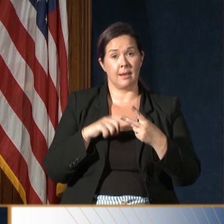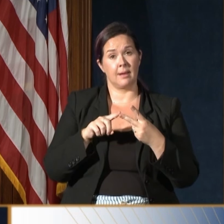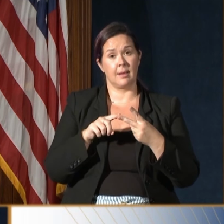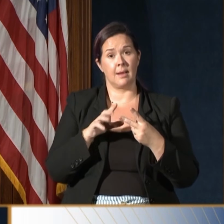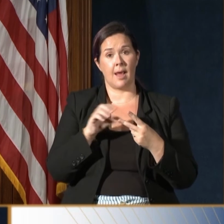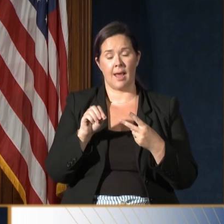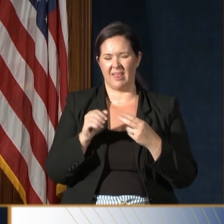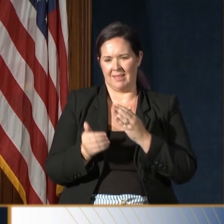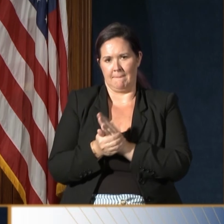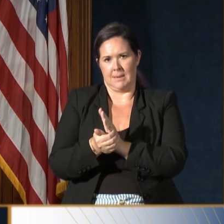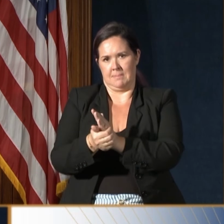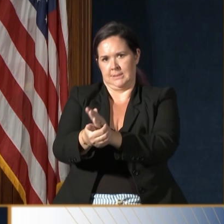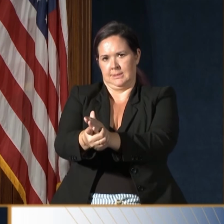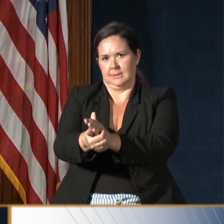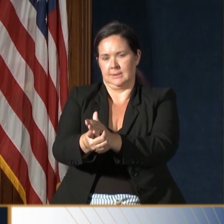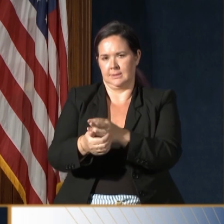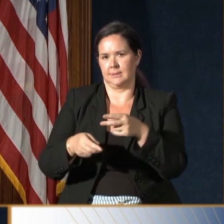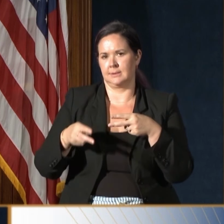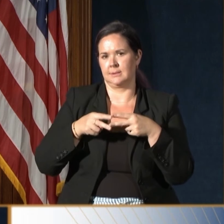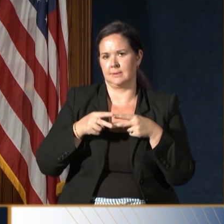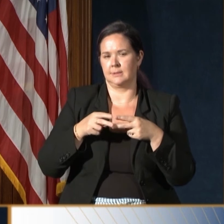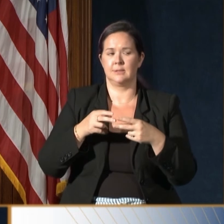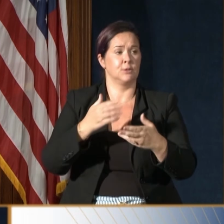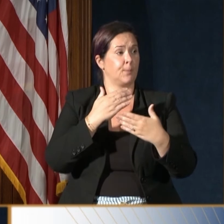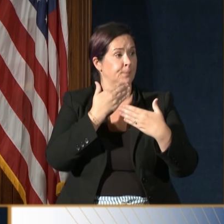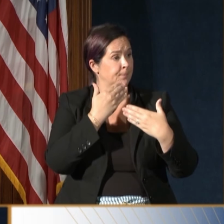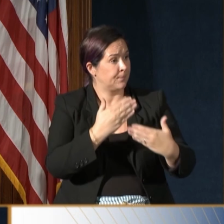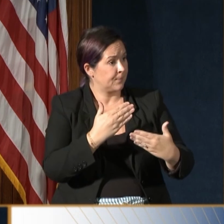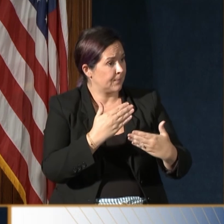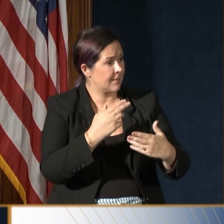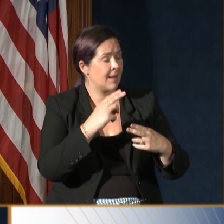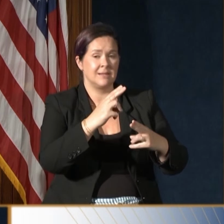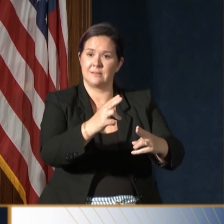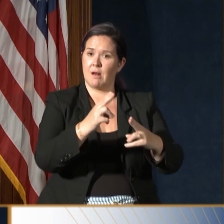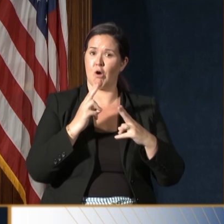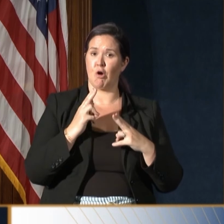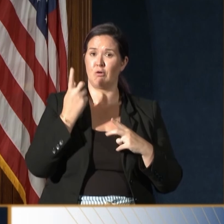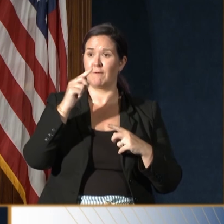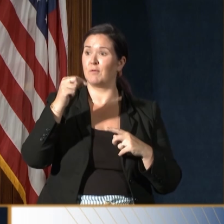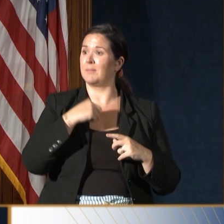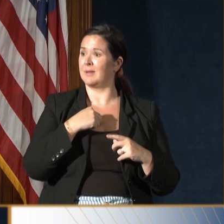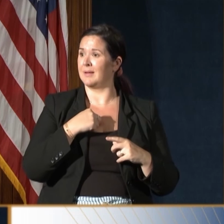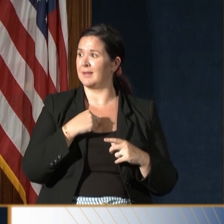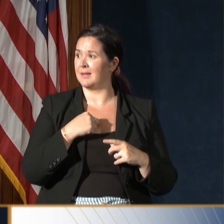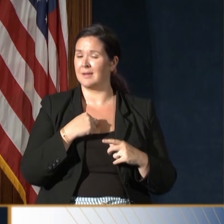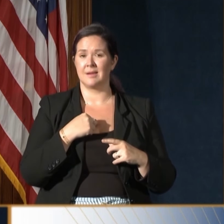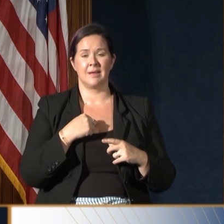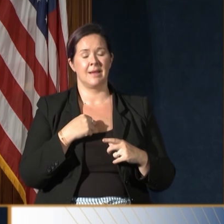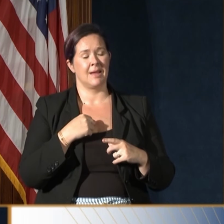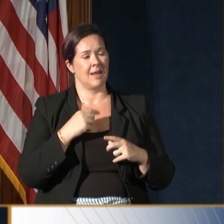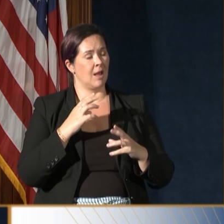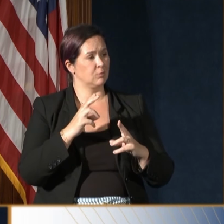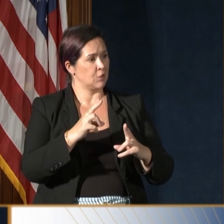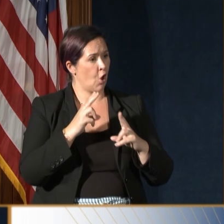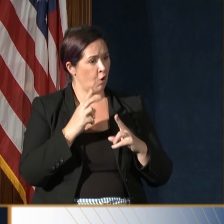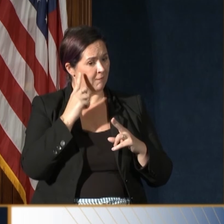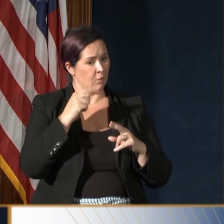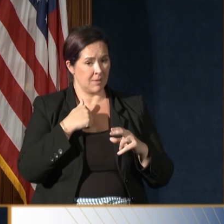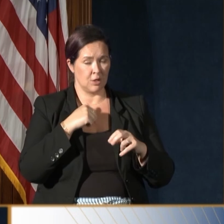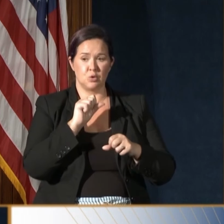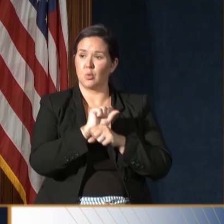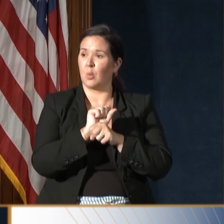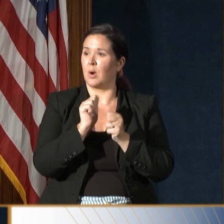the amendments. So I want to thank you. It's a great honor for me but it was a great honor for me to work with all